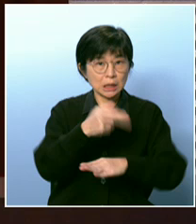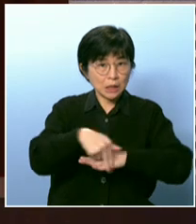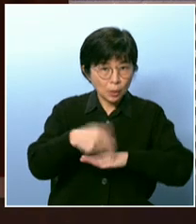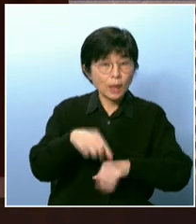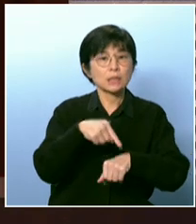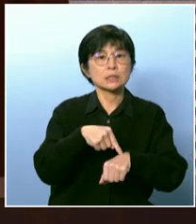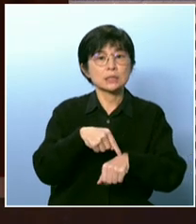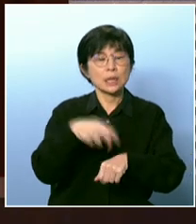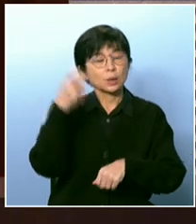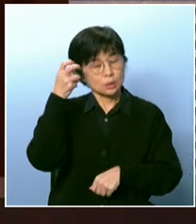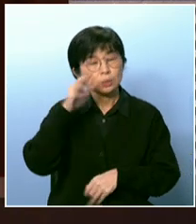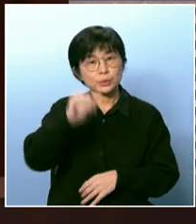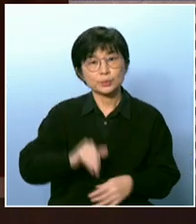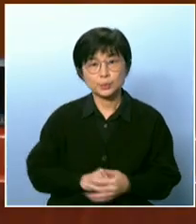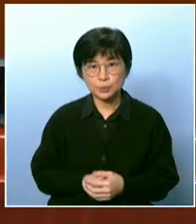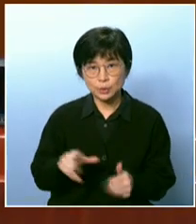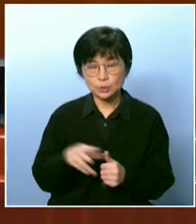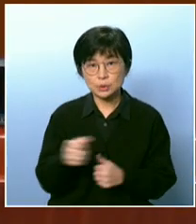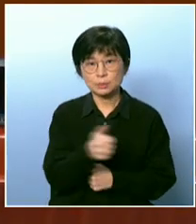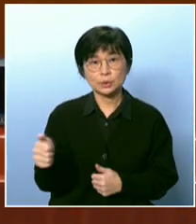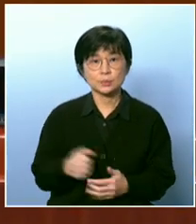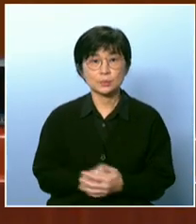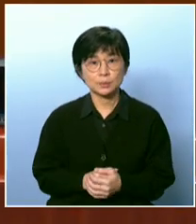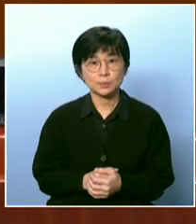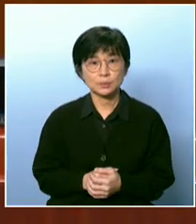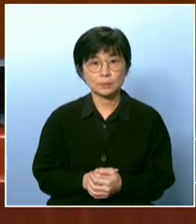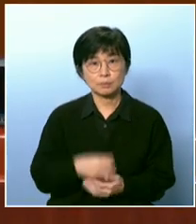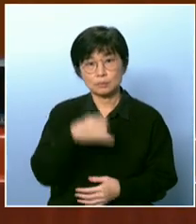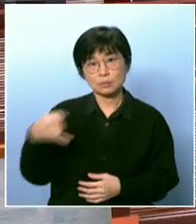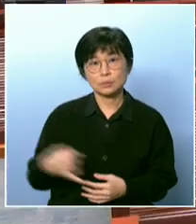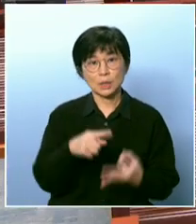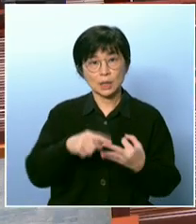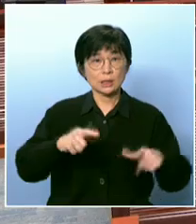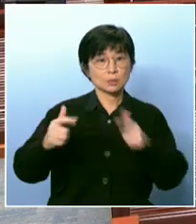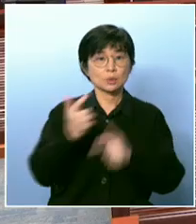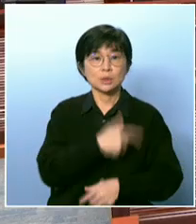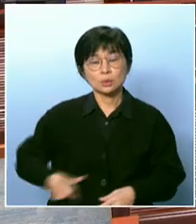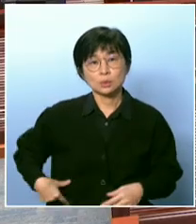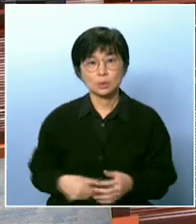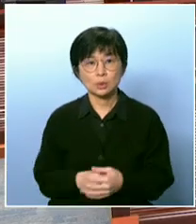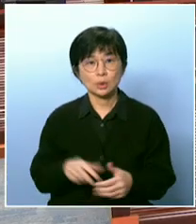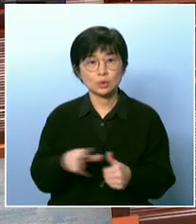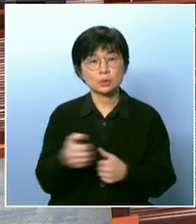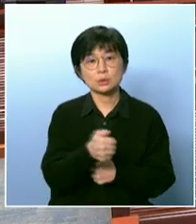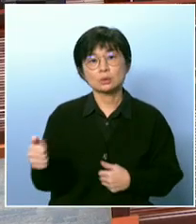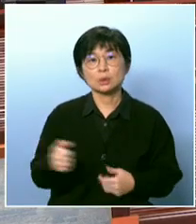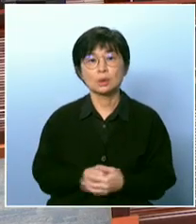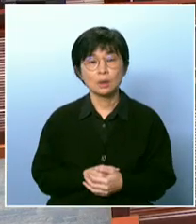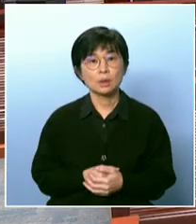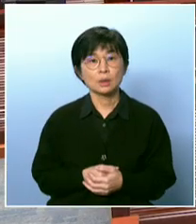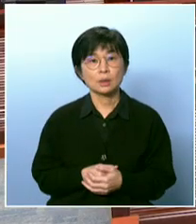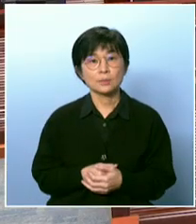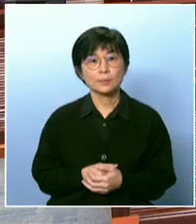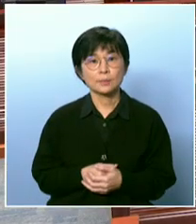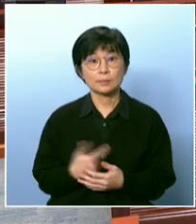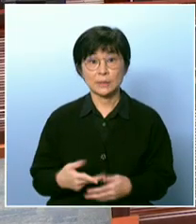project elements to include for the program. The year after, we will refer to your feedback. Thank